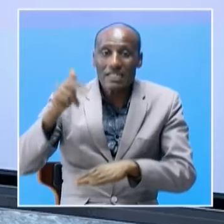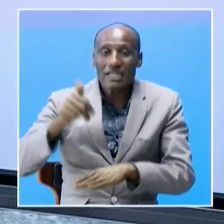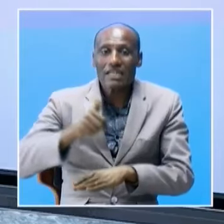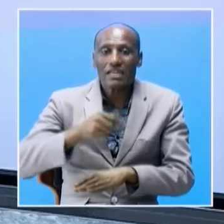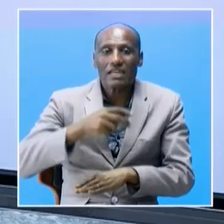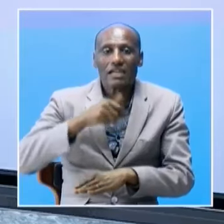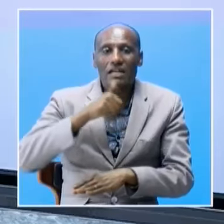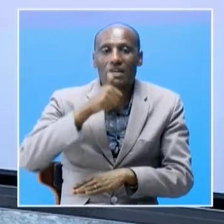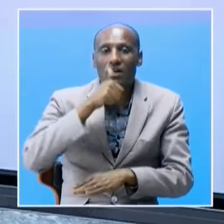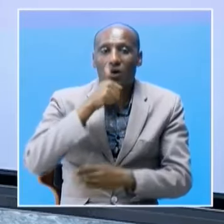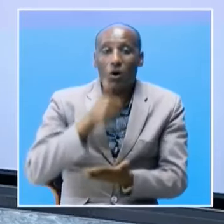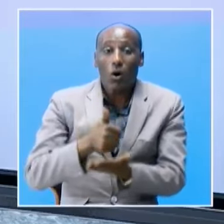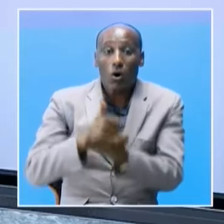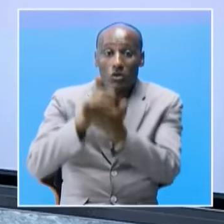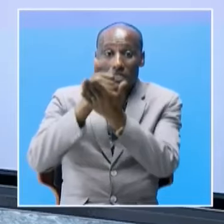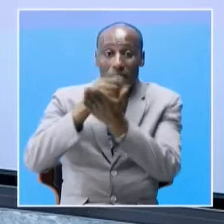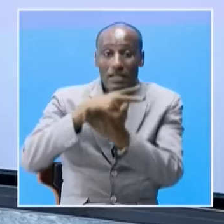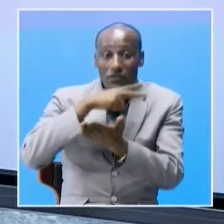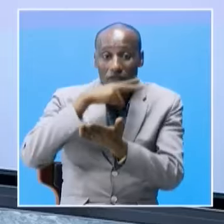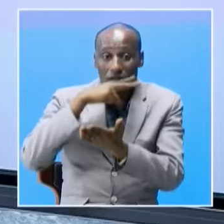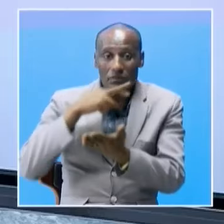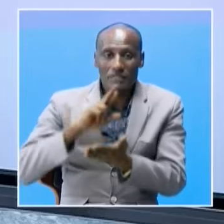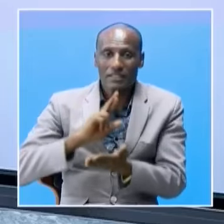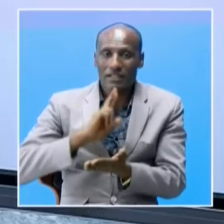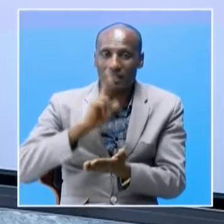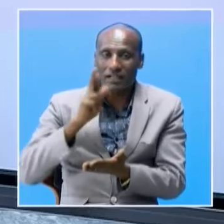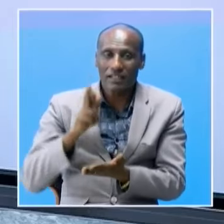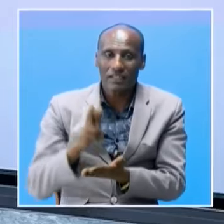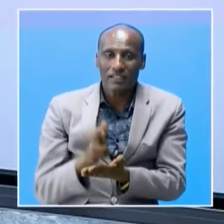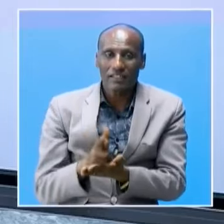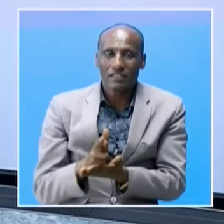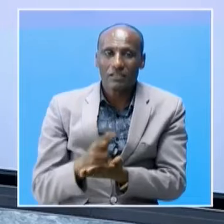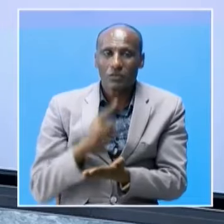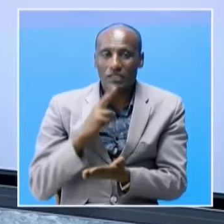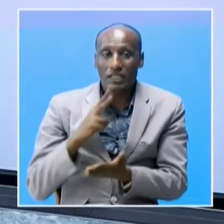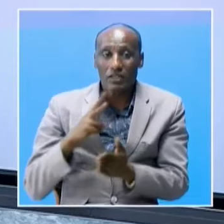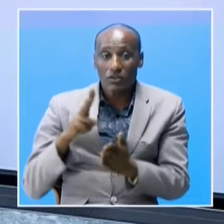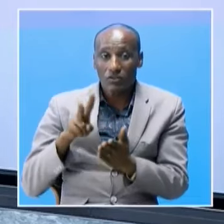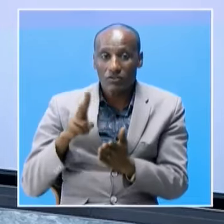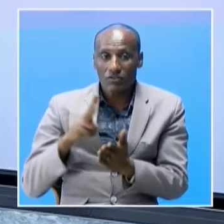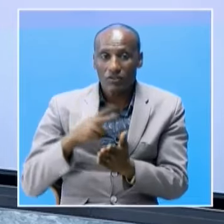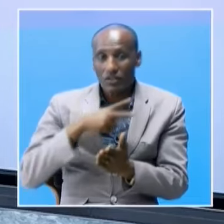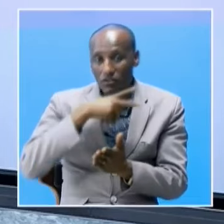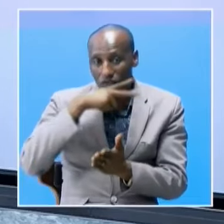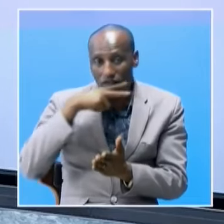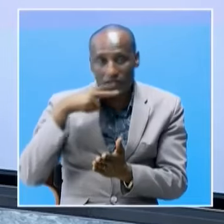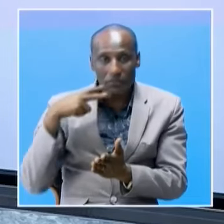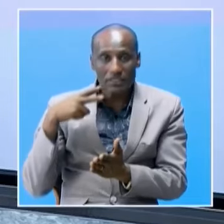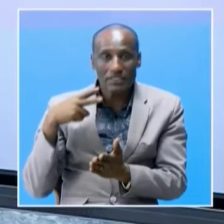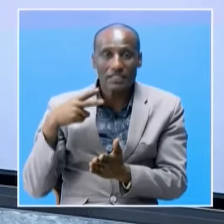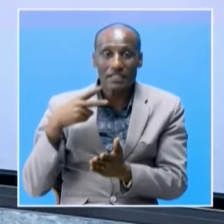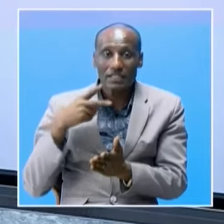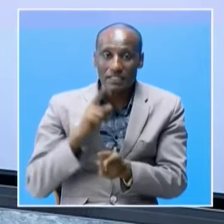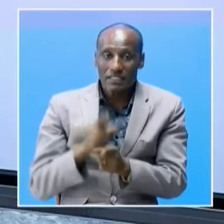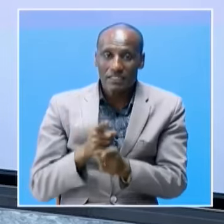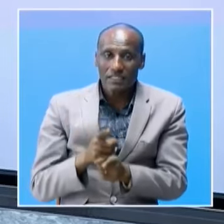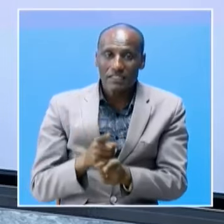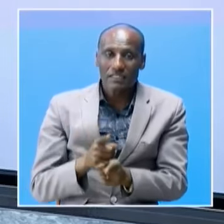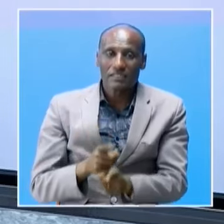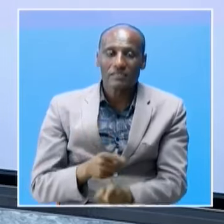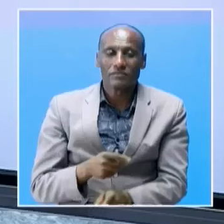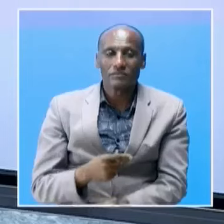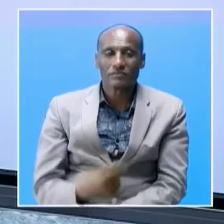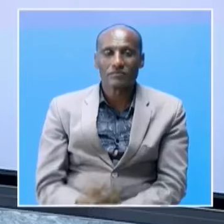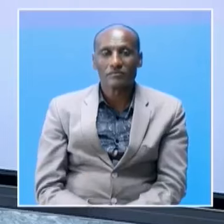one, it might rain. What kind of verb is it? Tell the answer to your parents or your mentors,